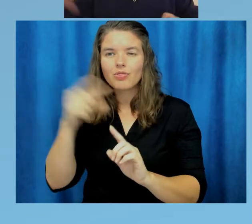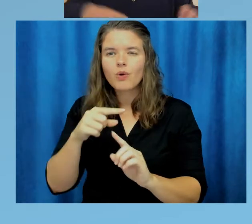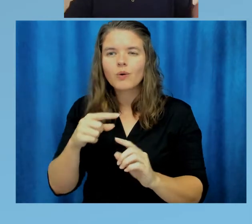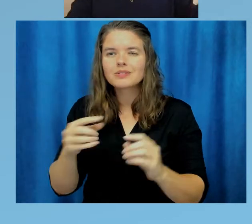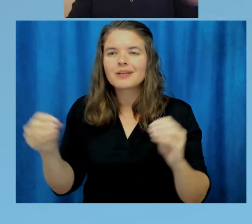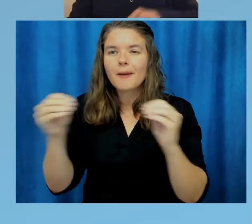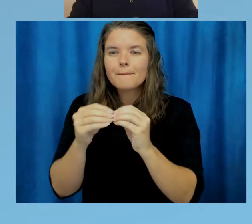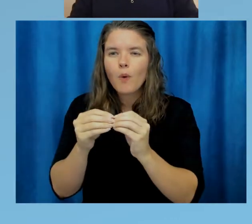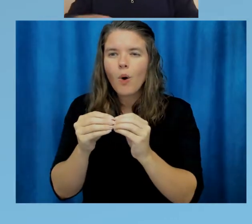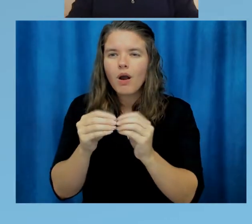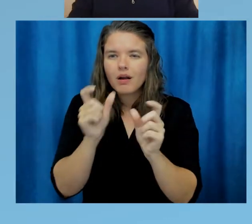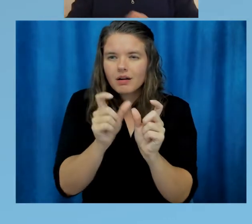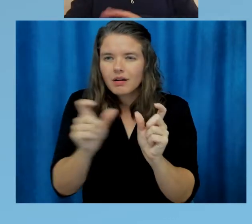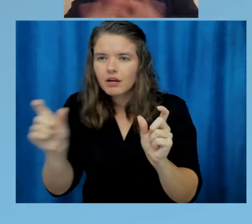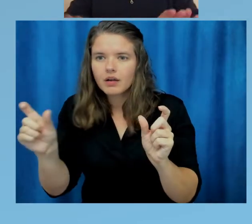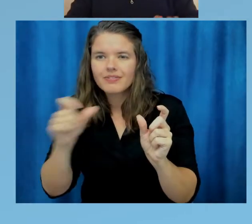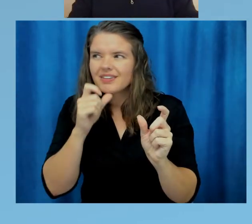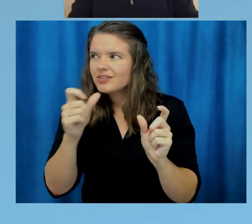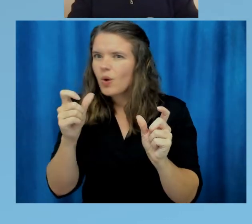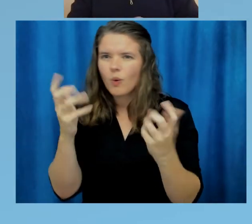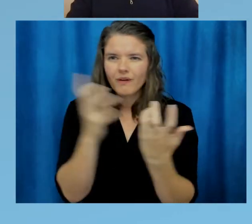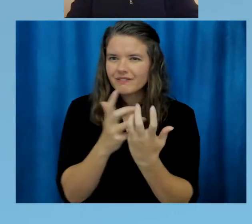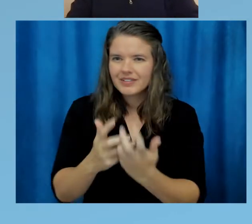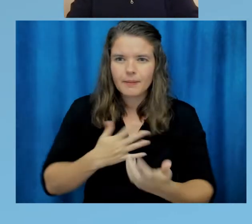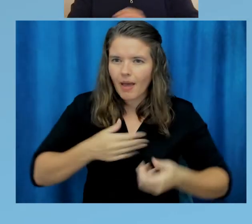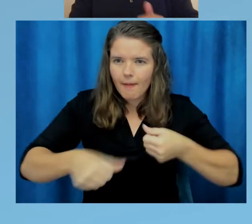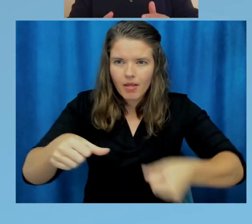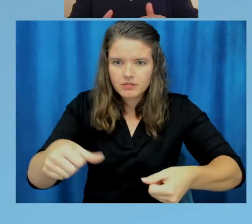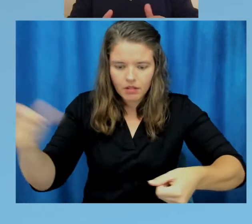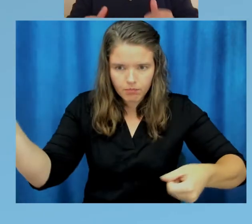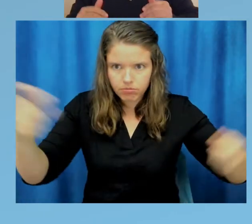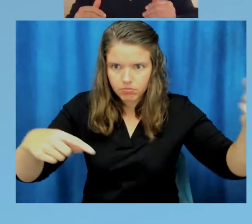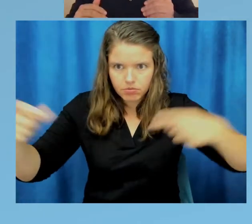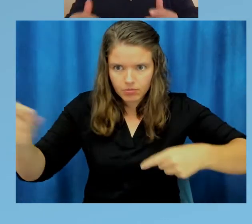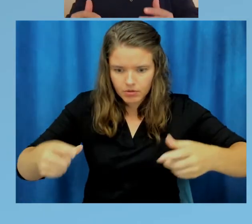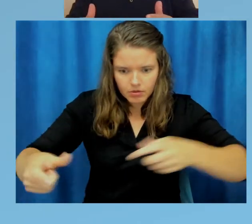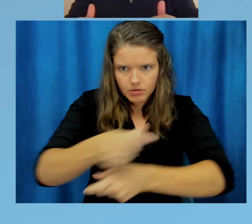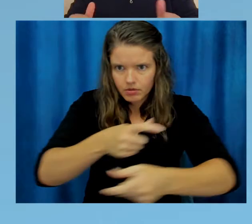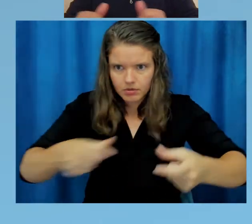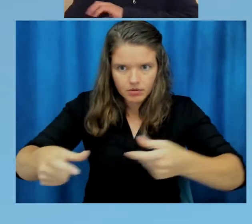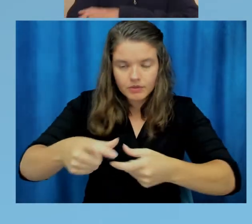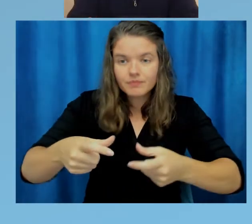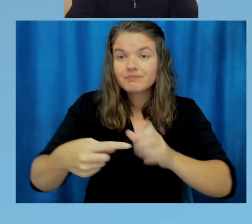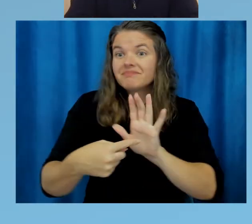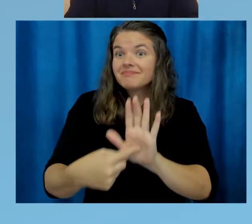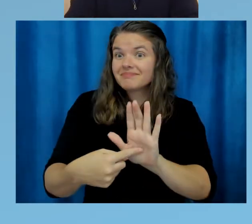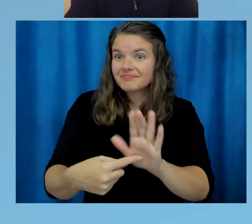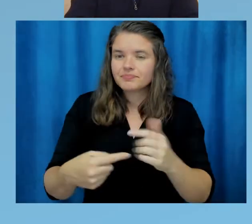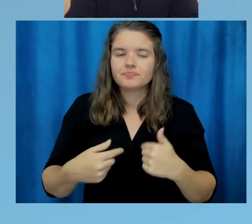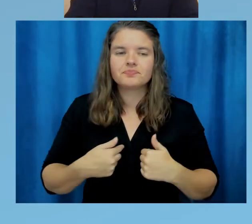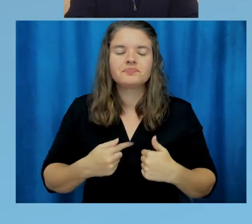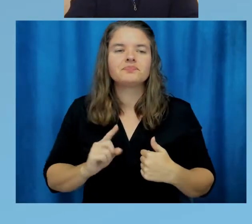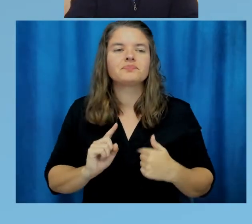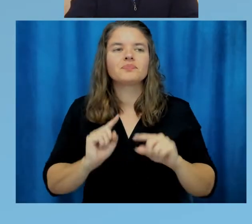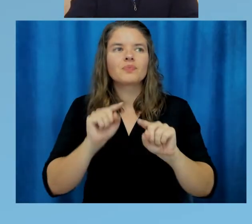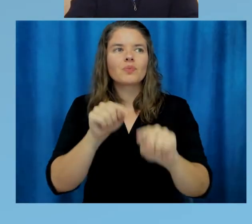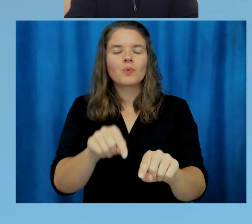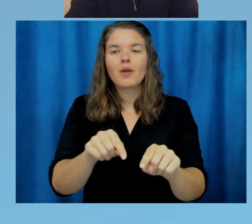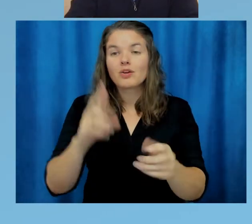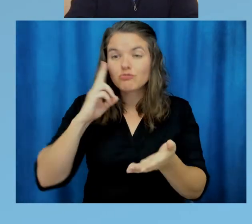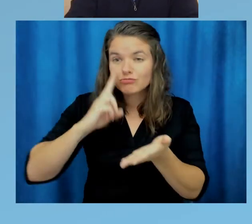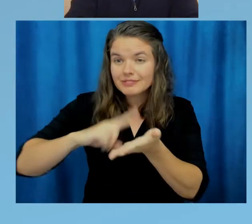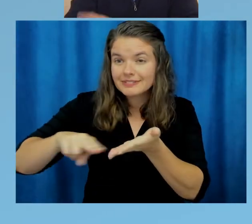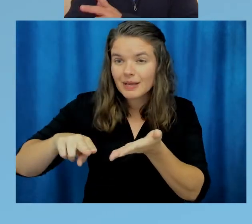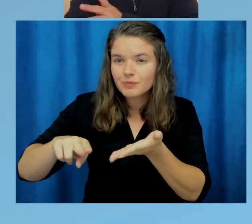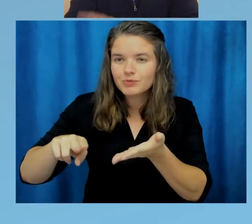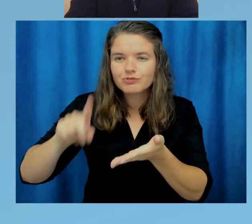keeps throwing extra pieces that don't fit in the puzzle that you're trying to form. For example, I recently went to